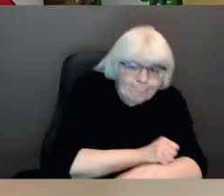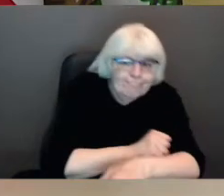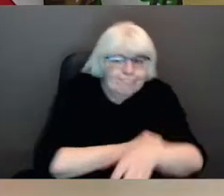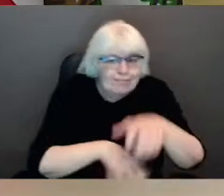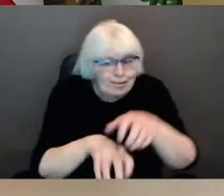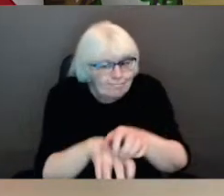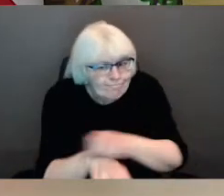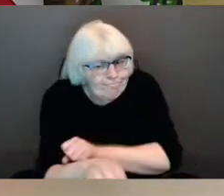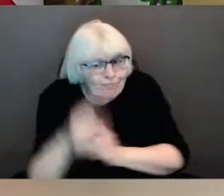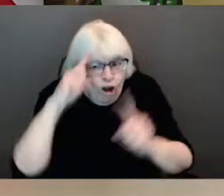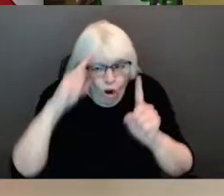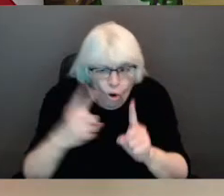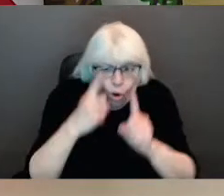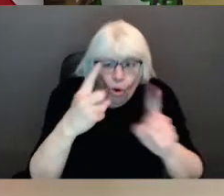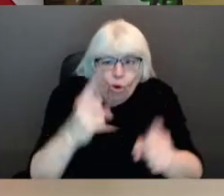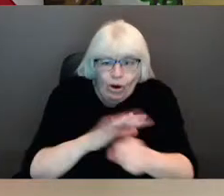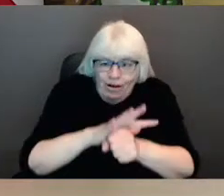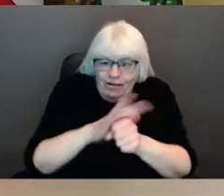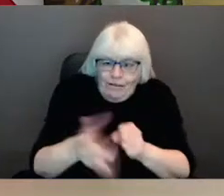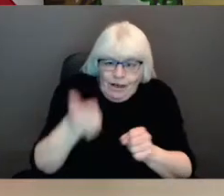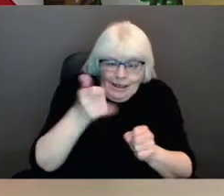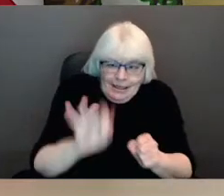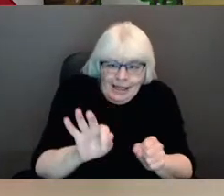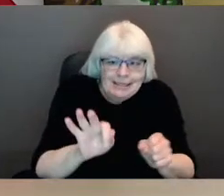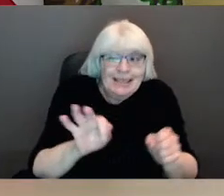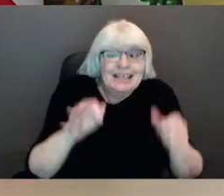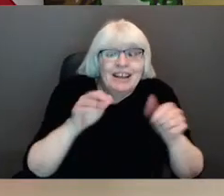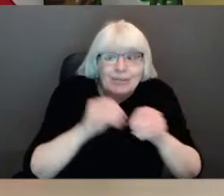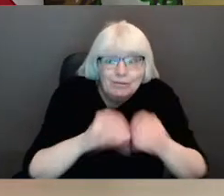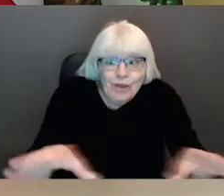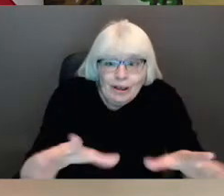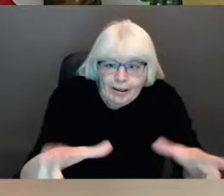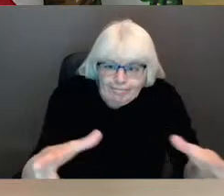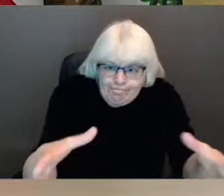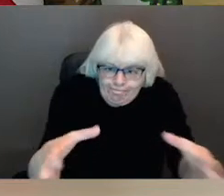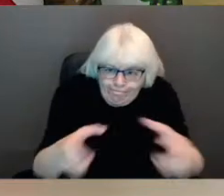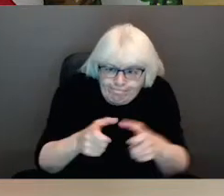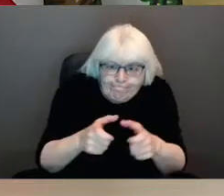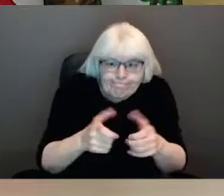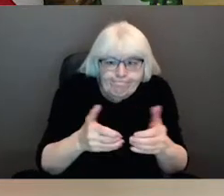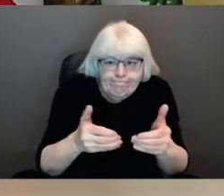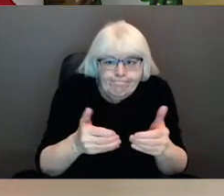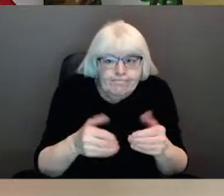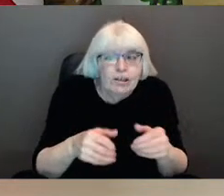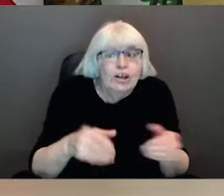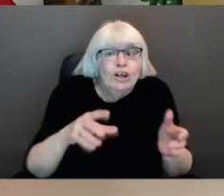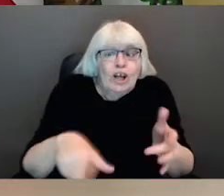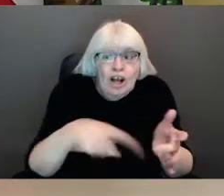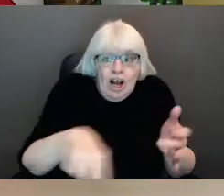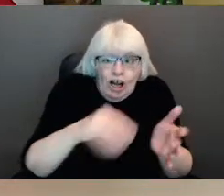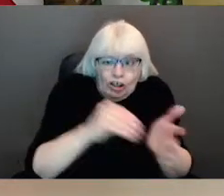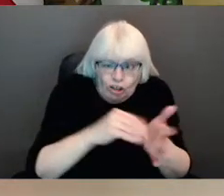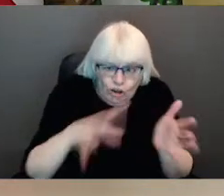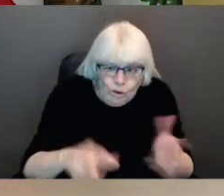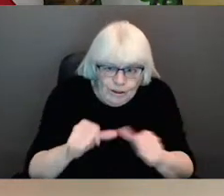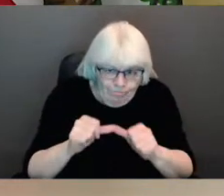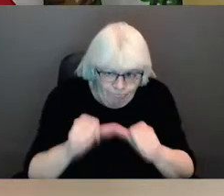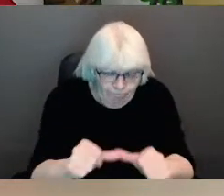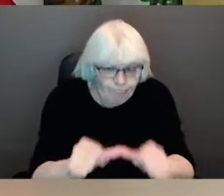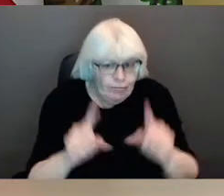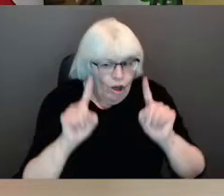low in the community will help us keep children in school, because what happens in the community impacts what will happen in